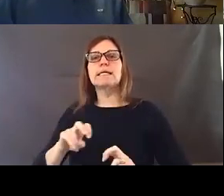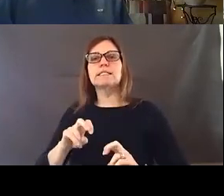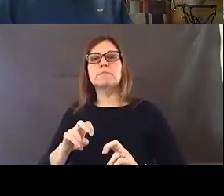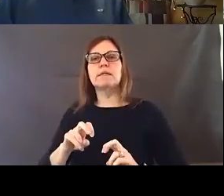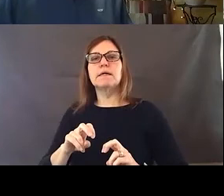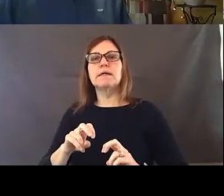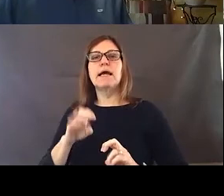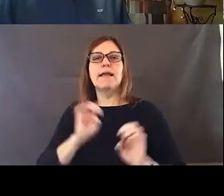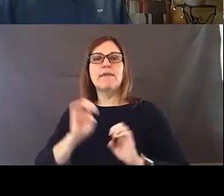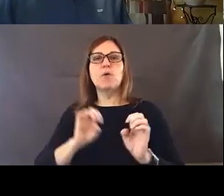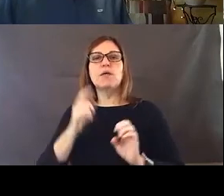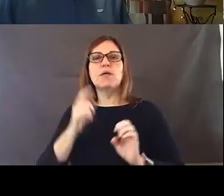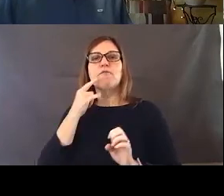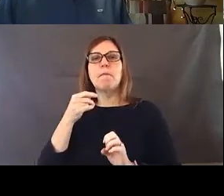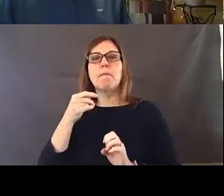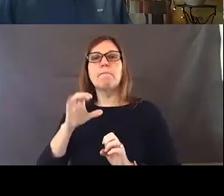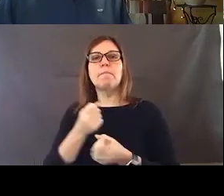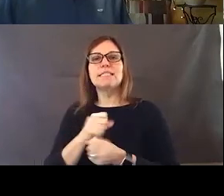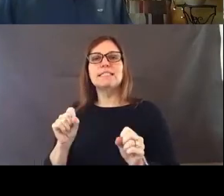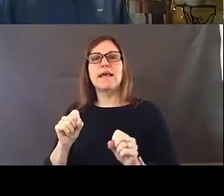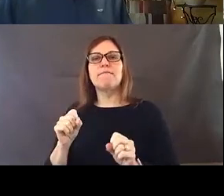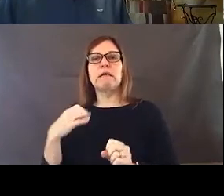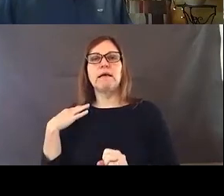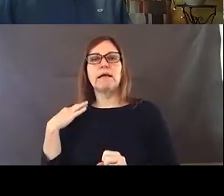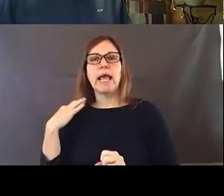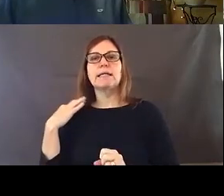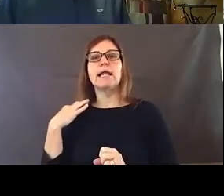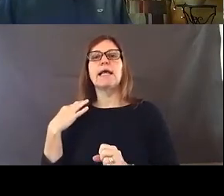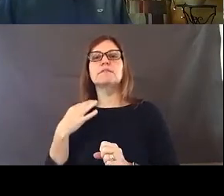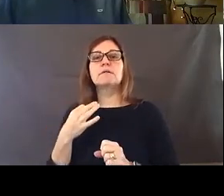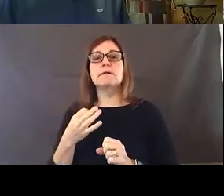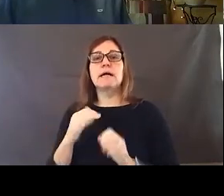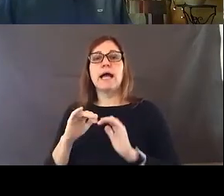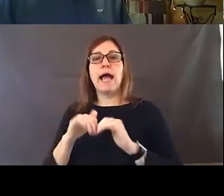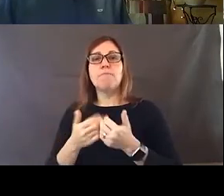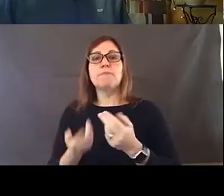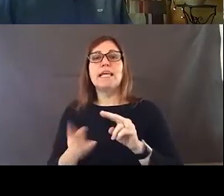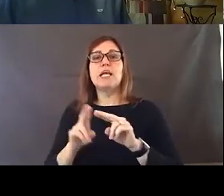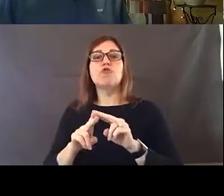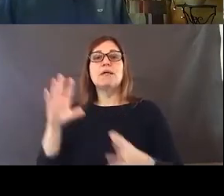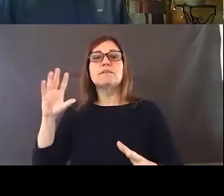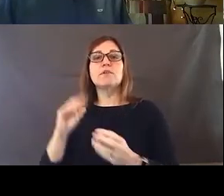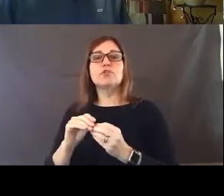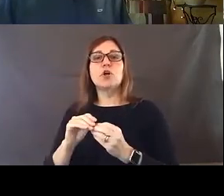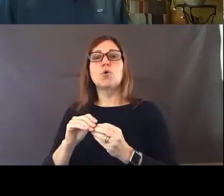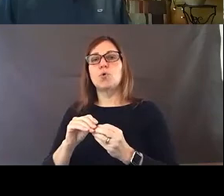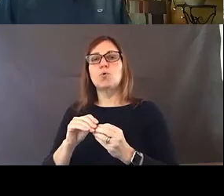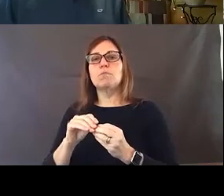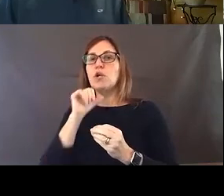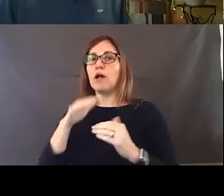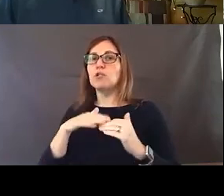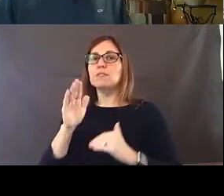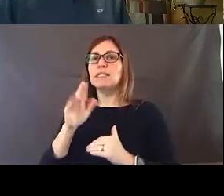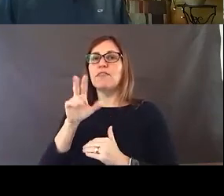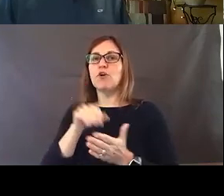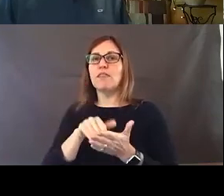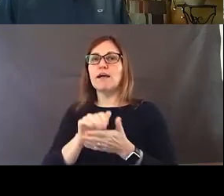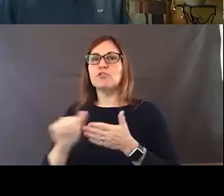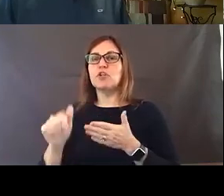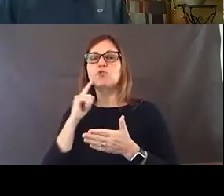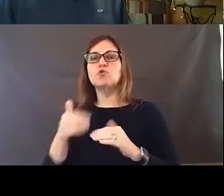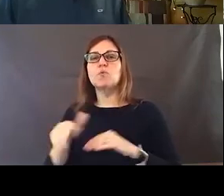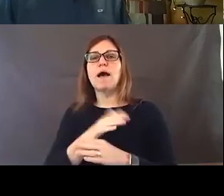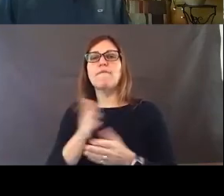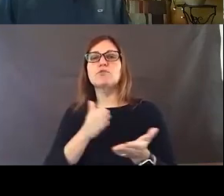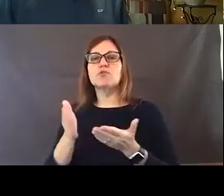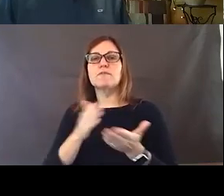evaluation of public safety candidates by increasing the total not to exceed amount by $30,000 to cover services at the